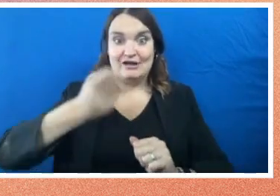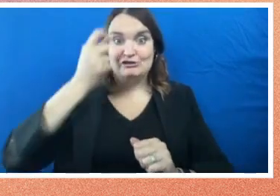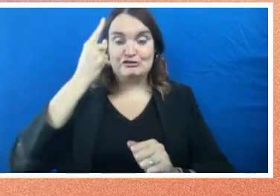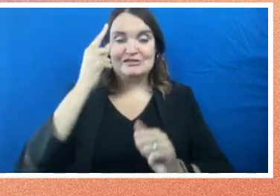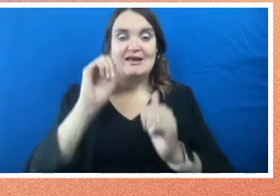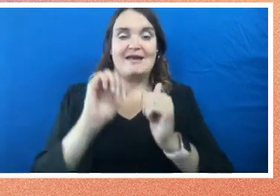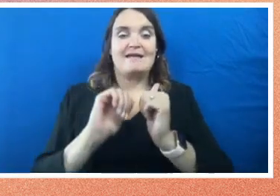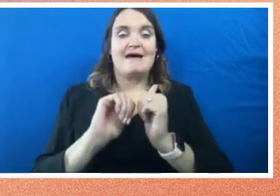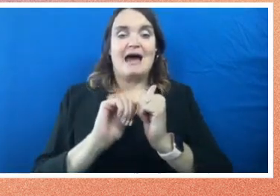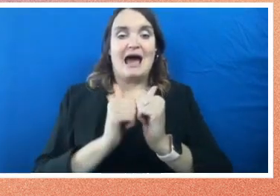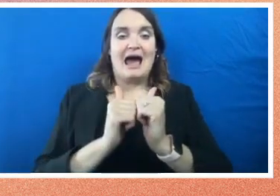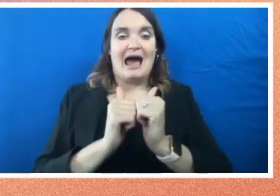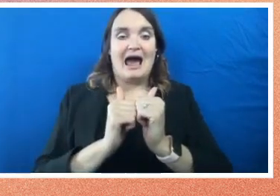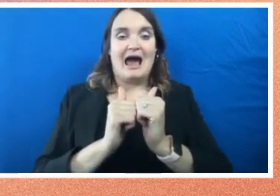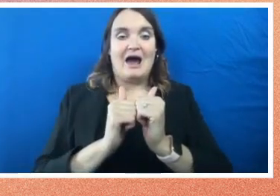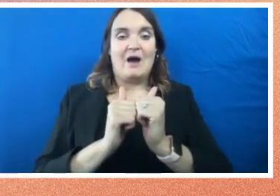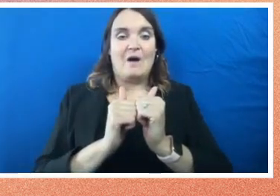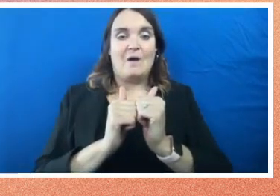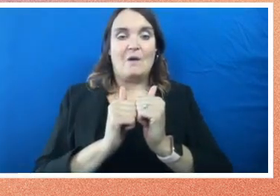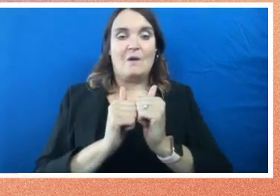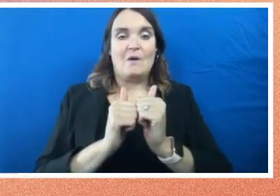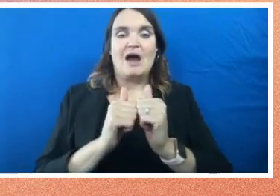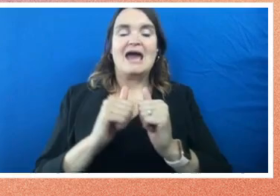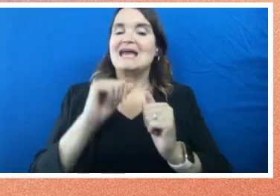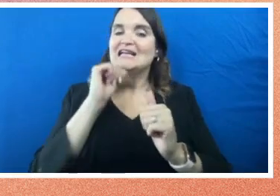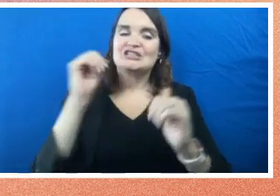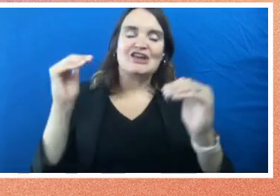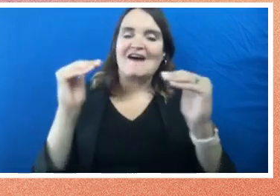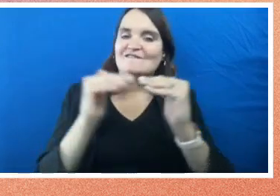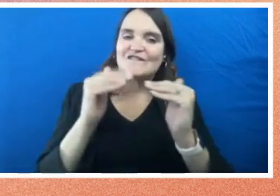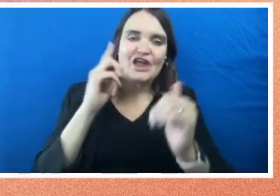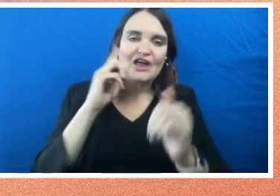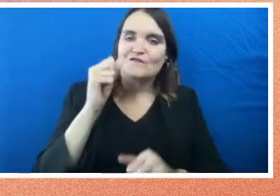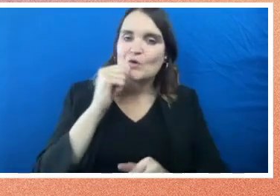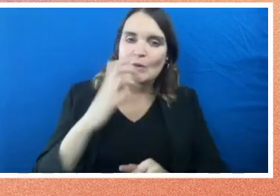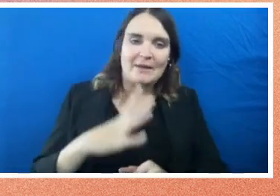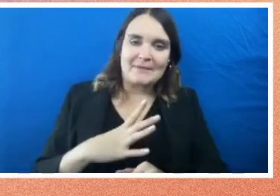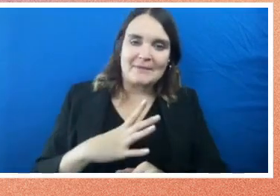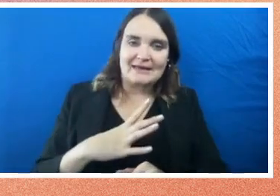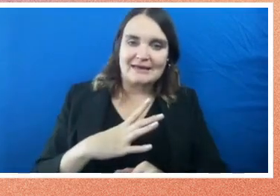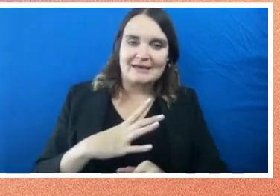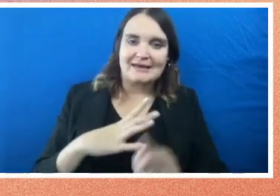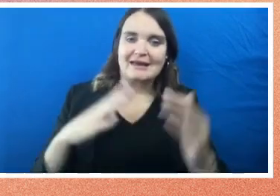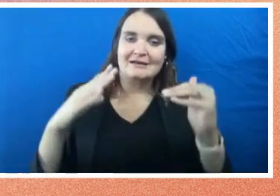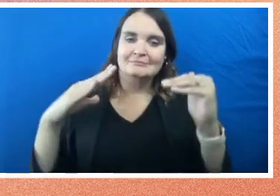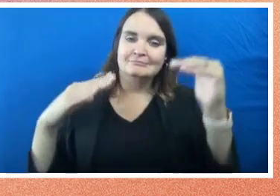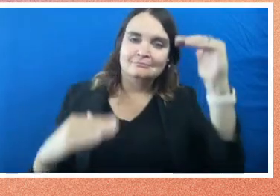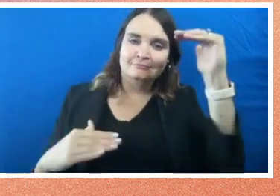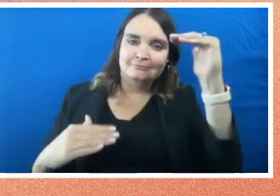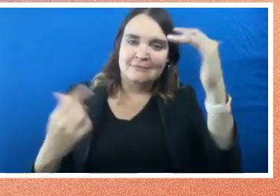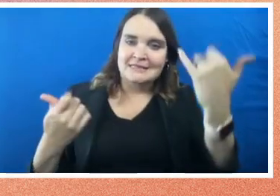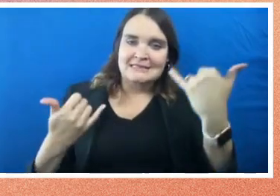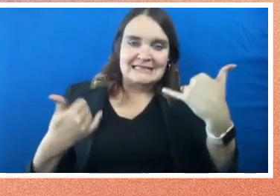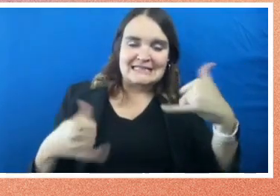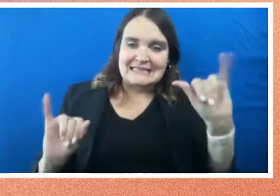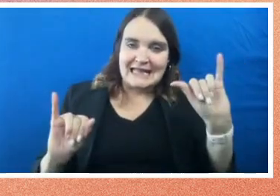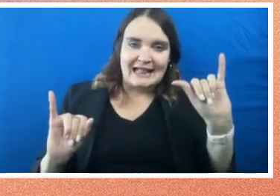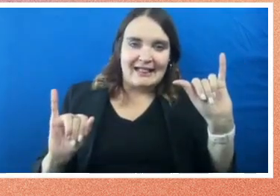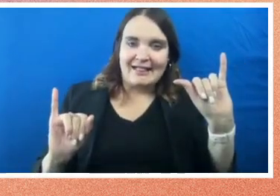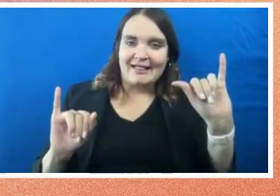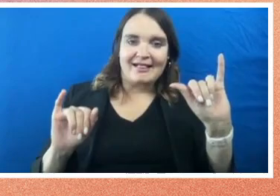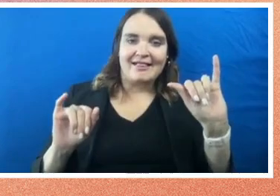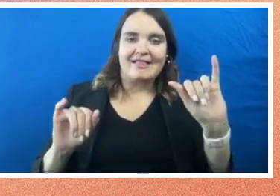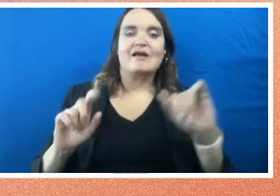ground was not level for women, or how far still we had to go as a country to achieve